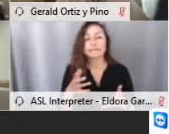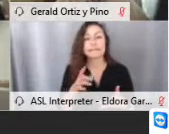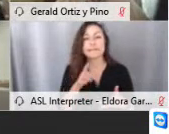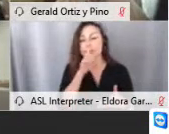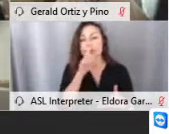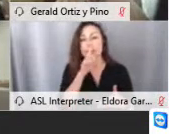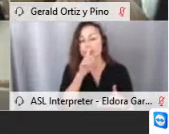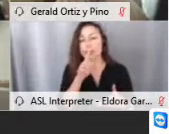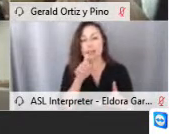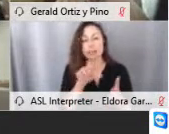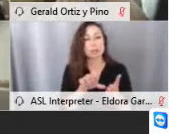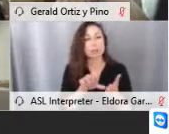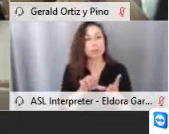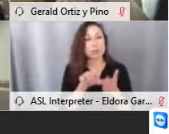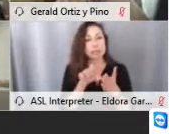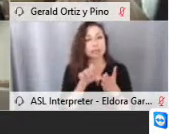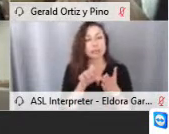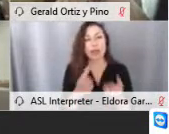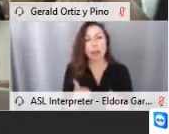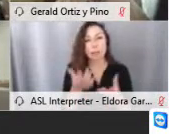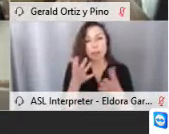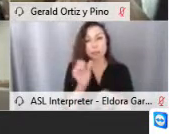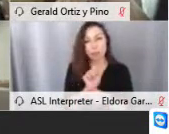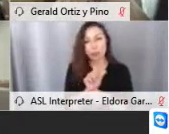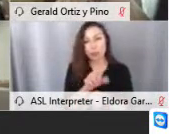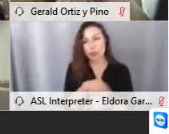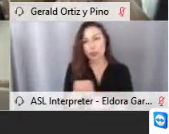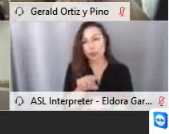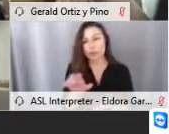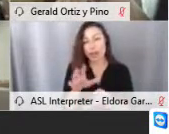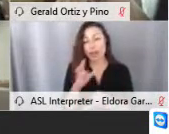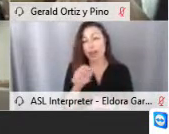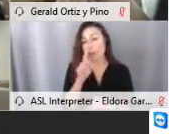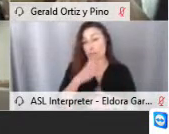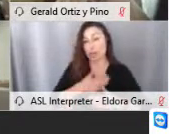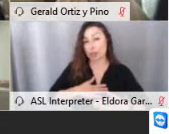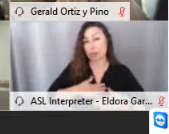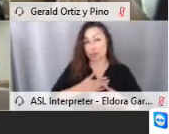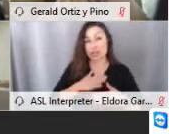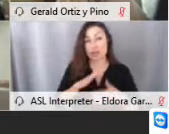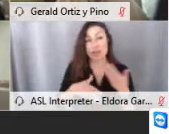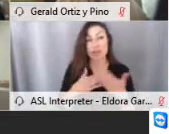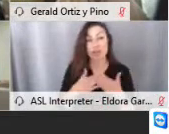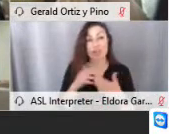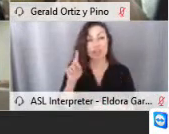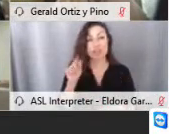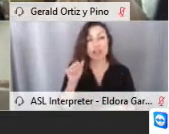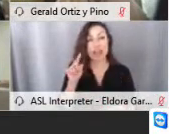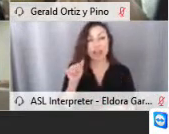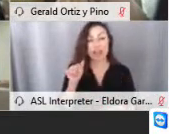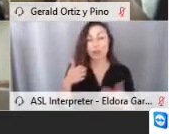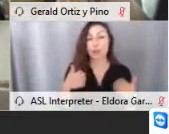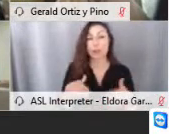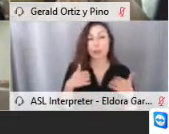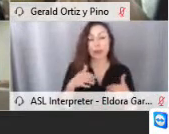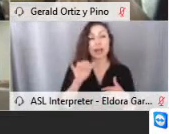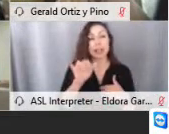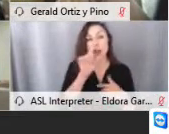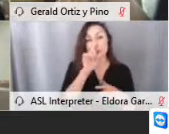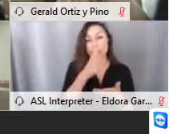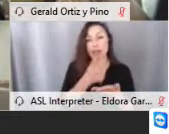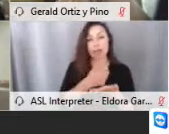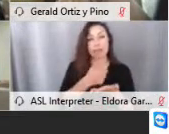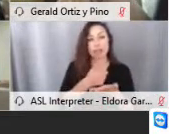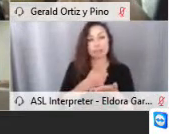It's really, really impressive how much you've done, and I really appreciate the data. That's really